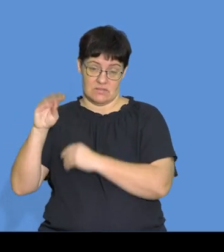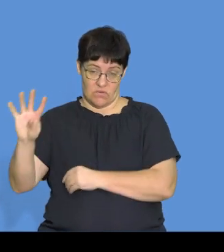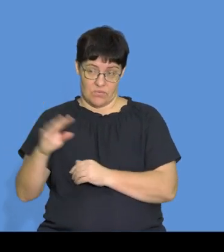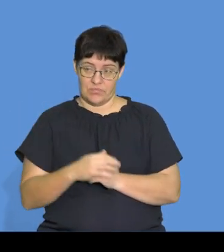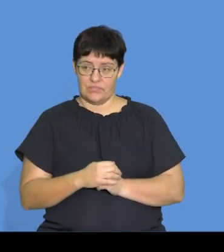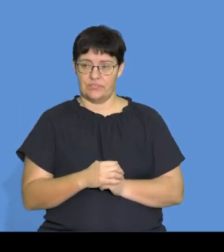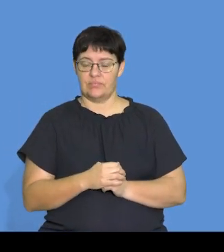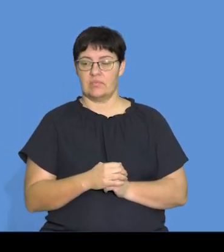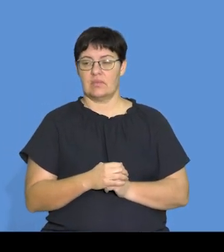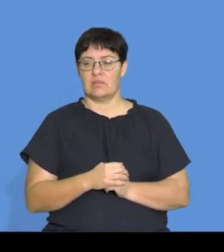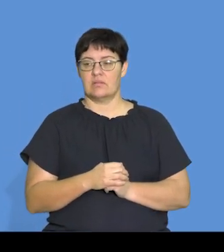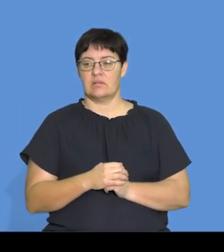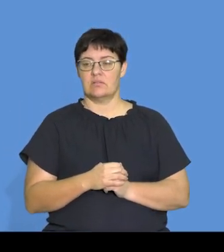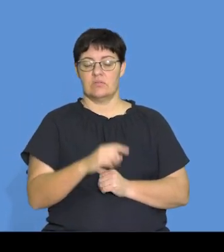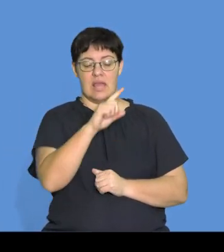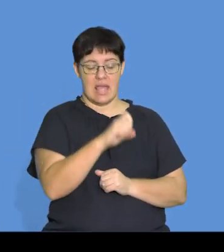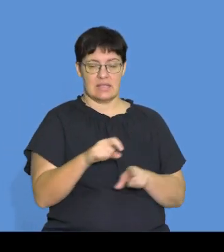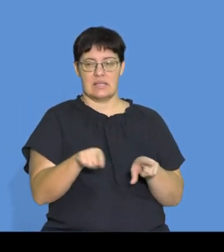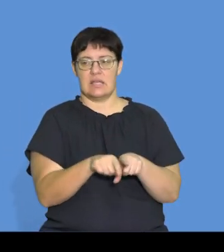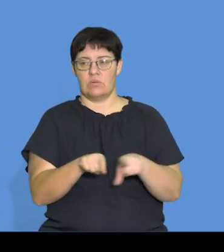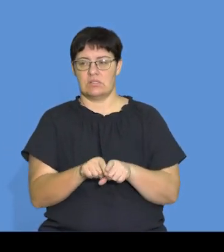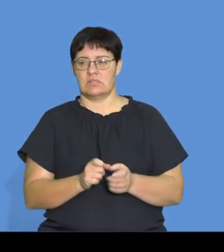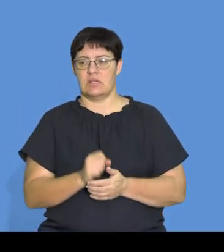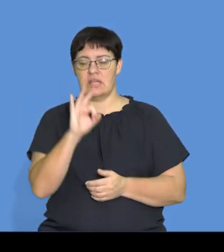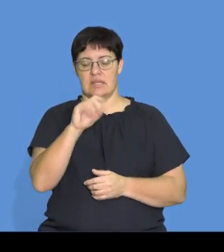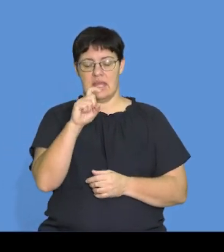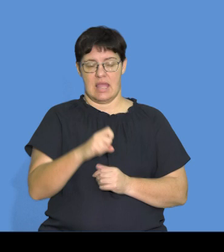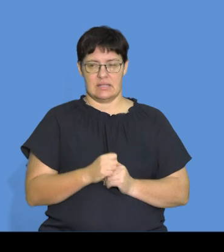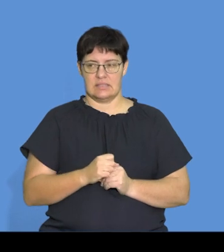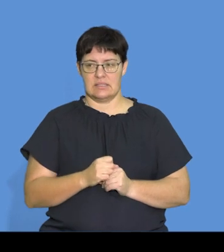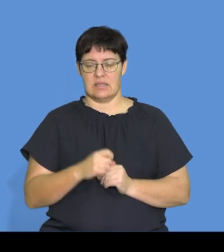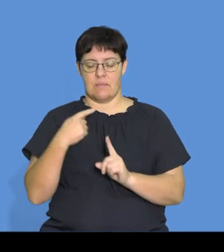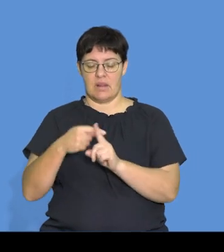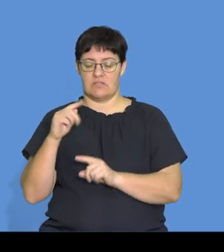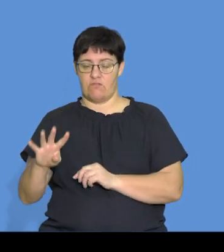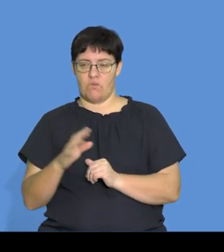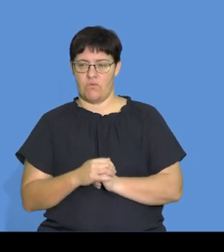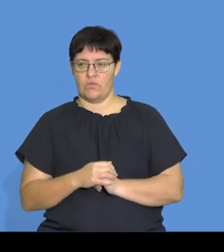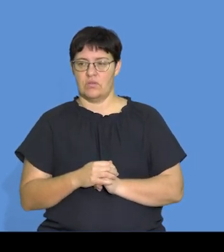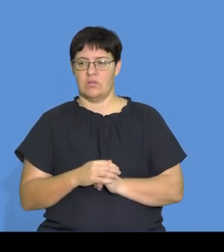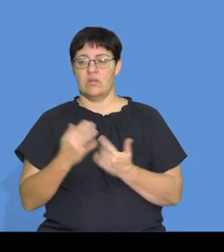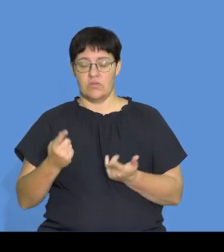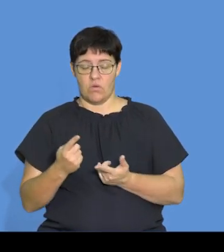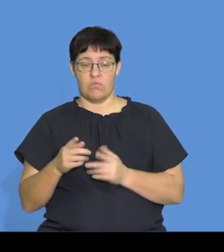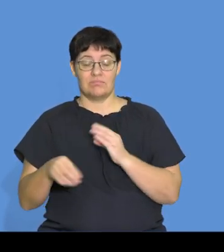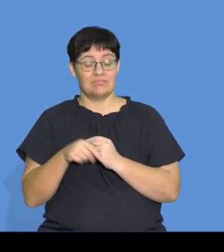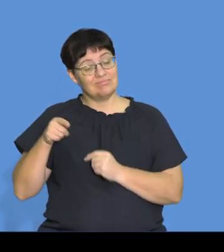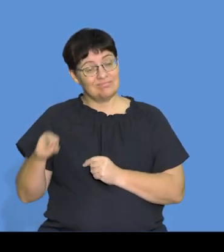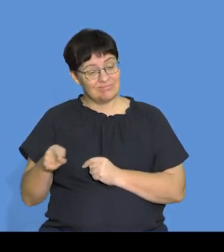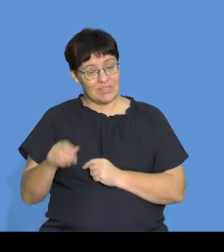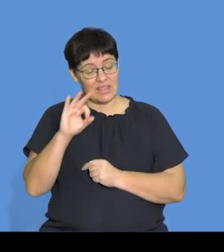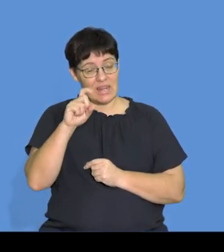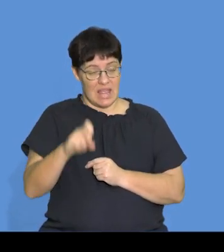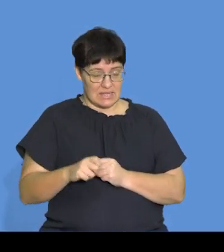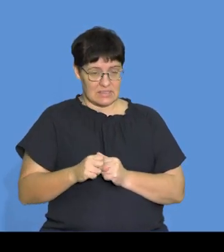on the other side. It will be x is equals to 3x plus 4. The additive inverse of 3x on